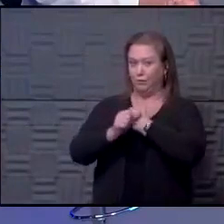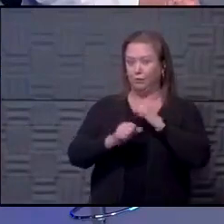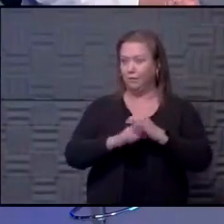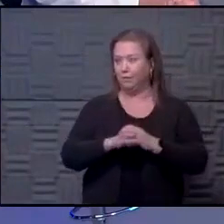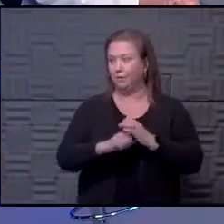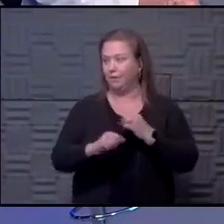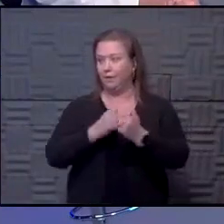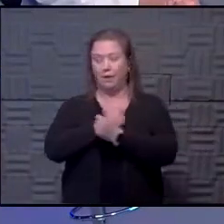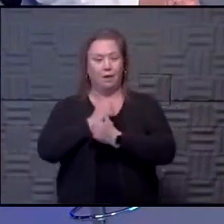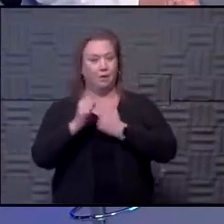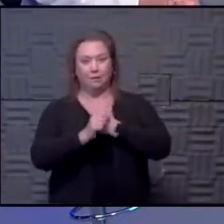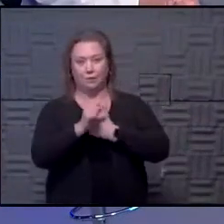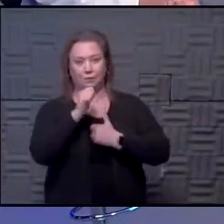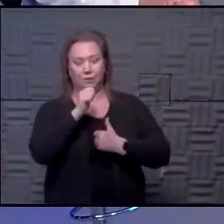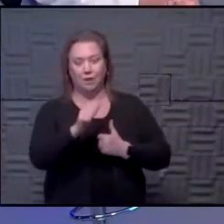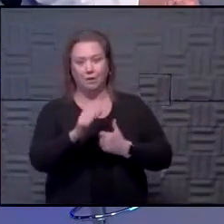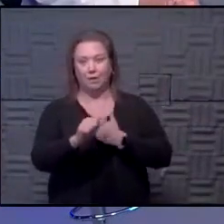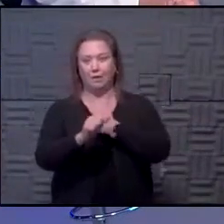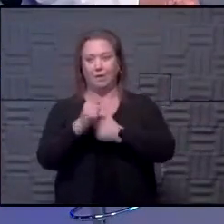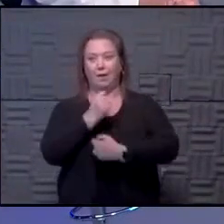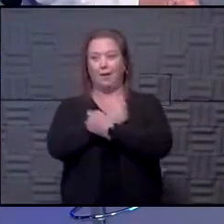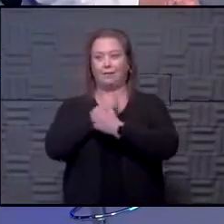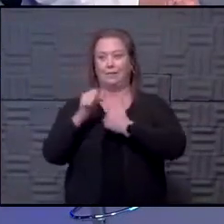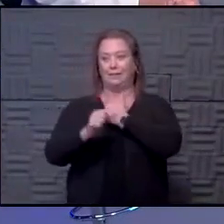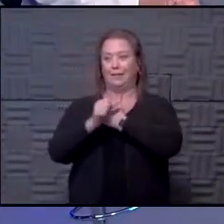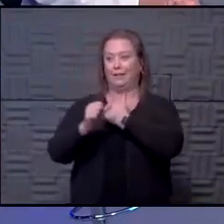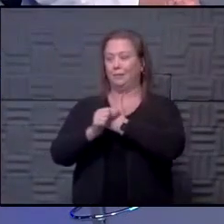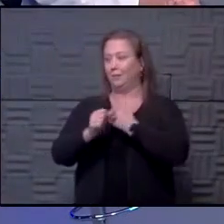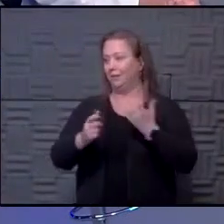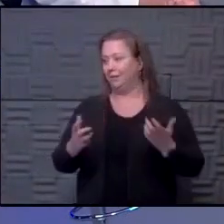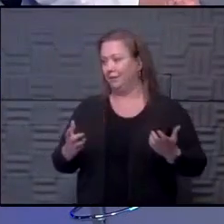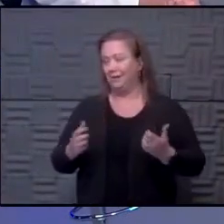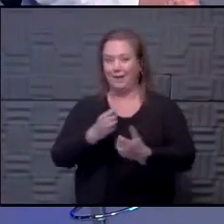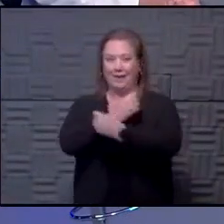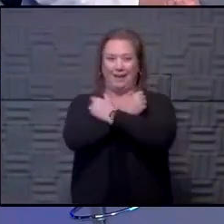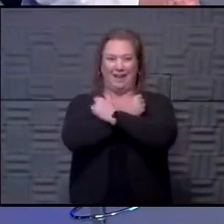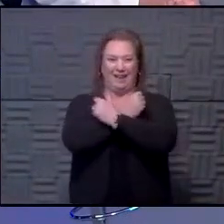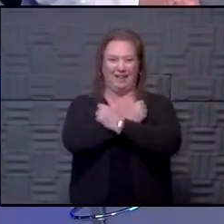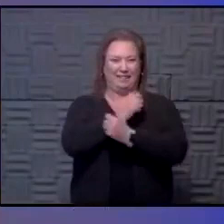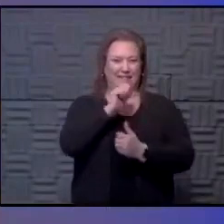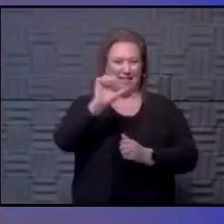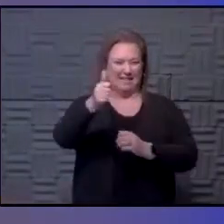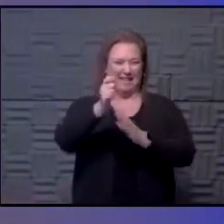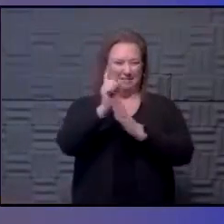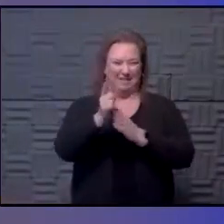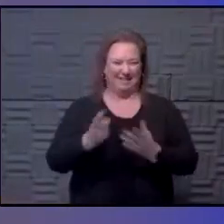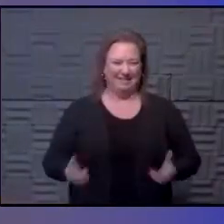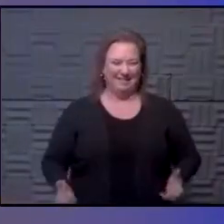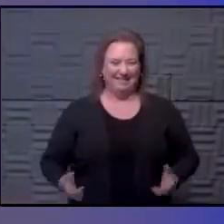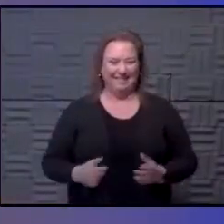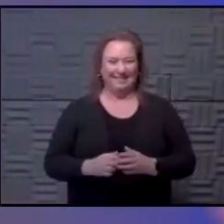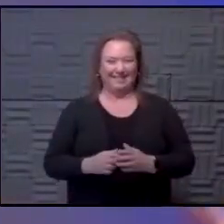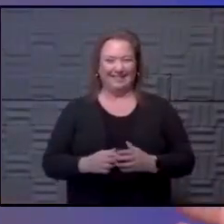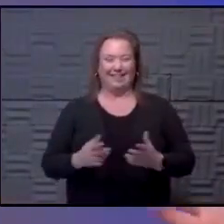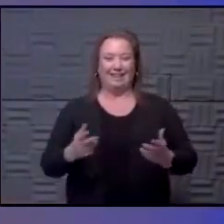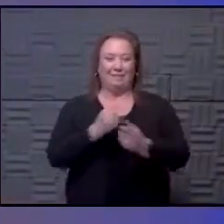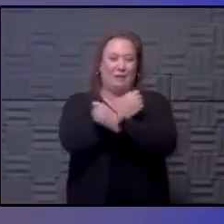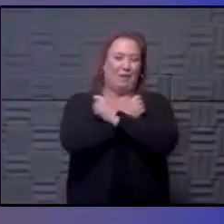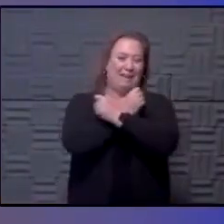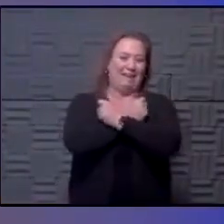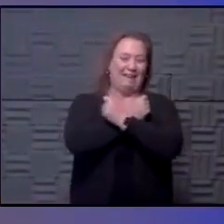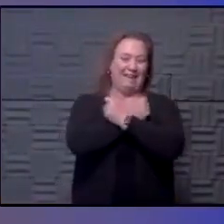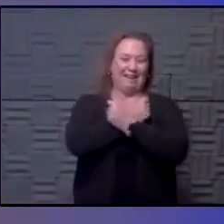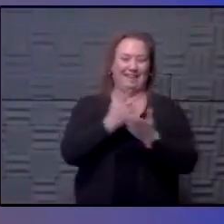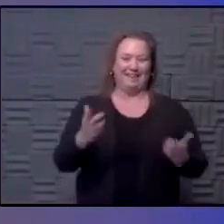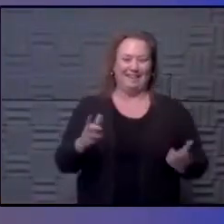I don't think they're dangerous either. Thank you. And I think you can. Usually a hug isn't 10 minutes. No. Well, so even if you're hugging, it's not